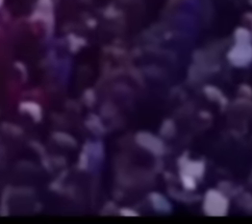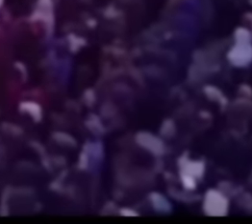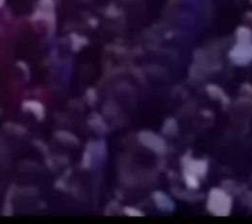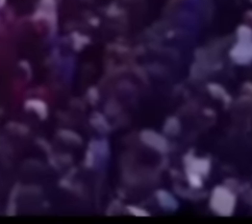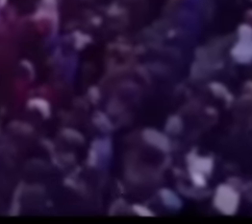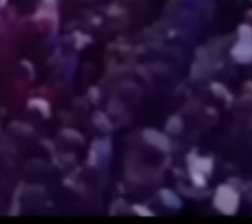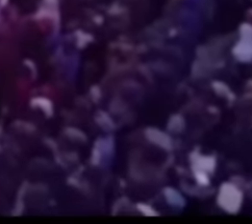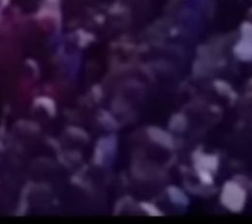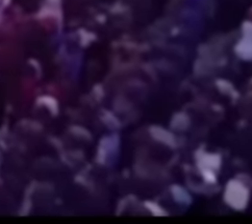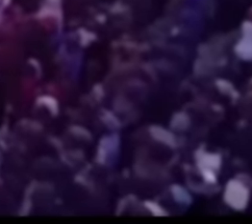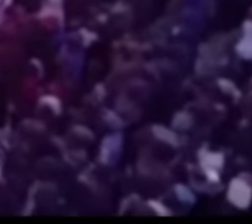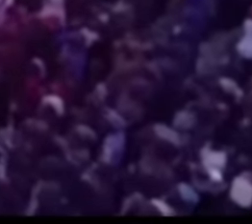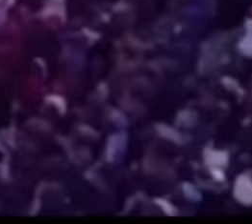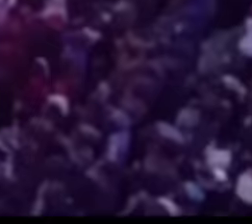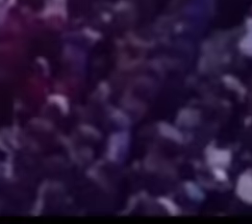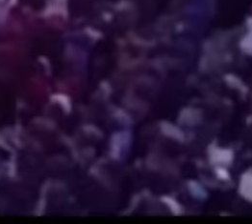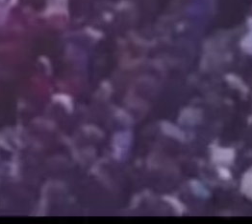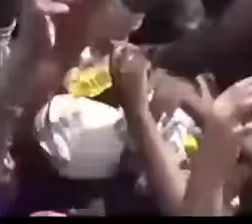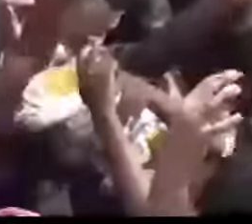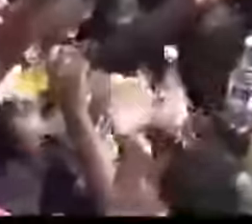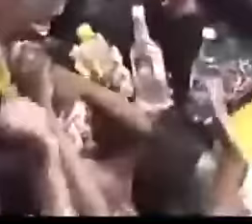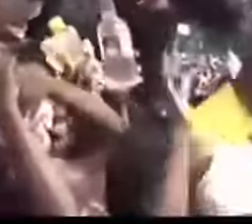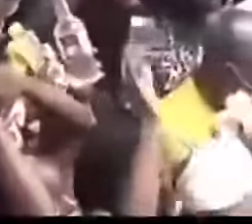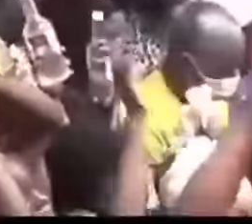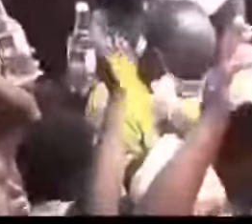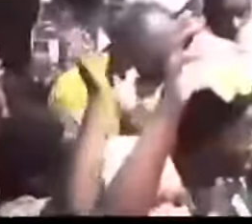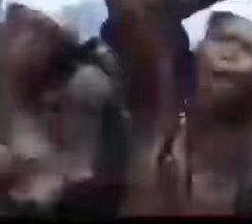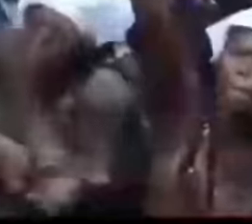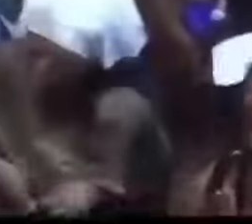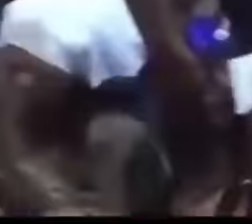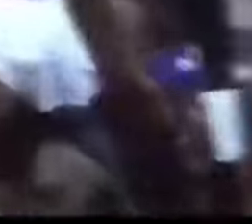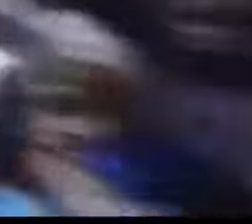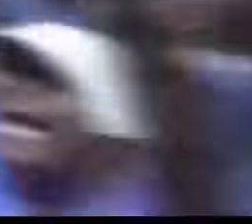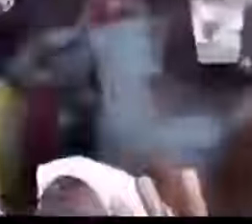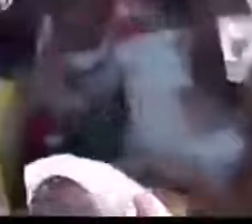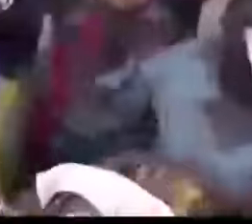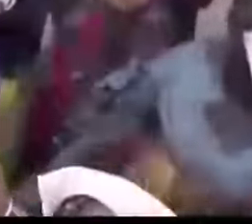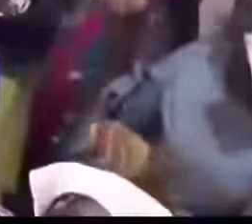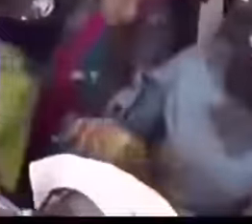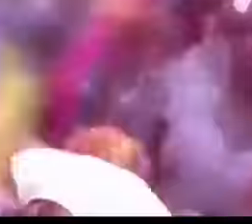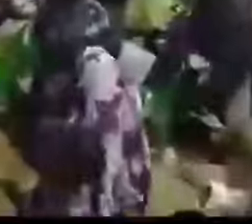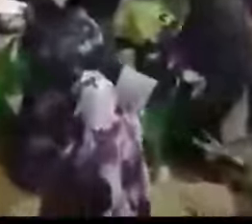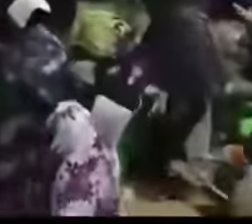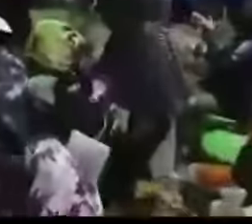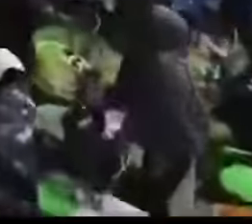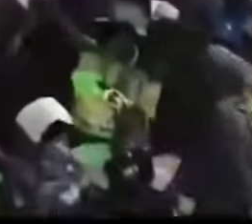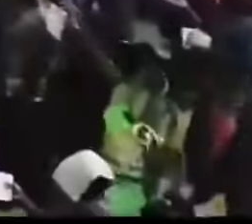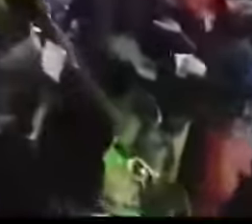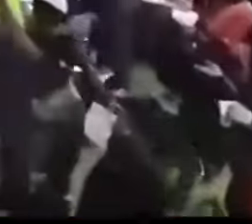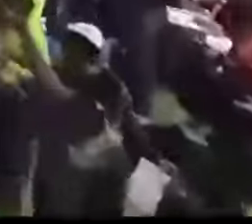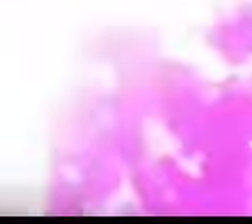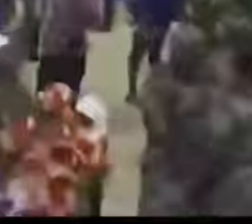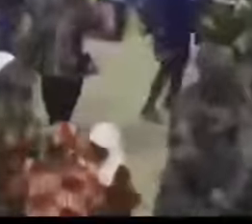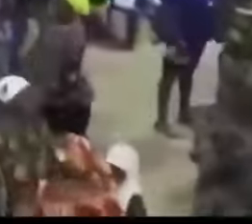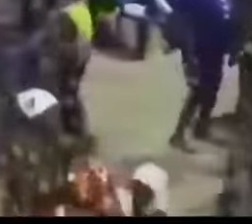bus stop. Nuku wape area. Nuku wape ipine ogu. Etu ya yama mo kanyo gba nwa gba ni si ayo kaka. Amo to ti mwa no lero yi shi ya